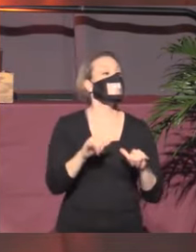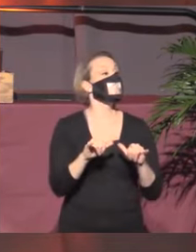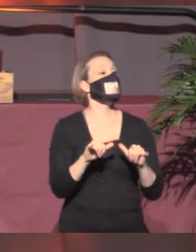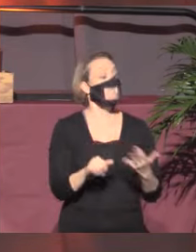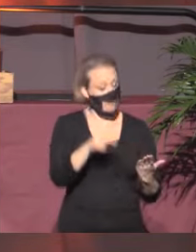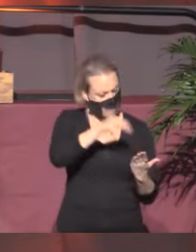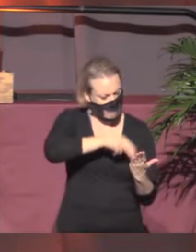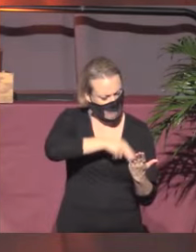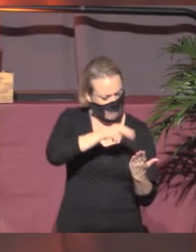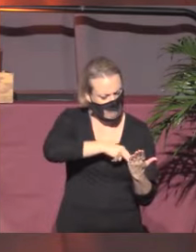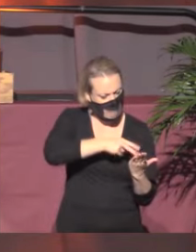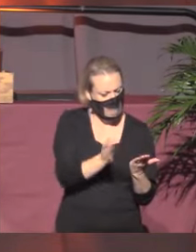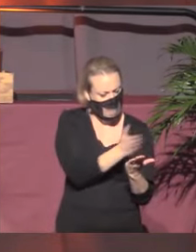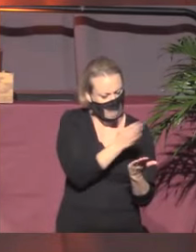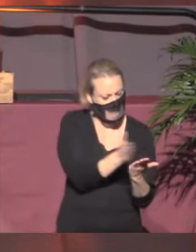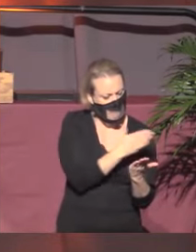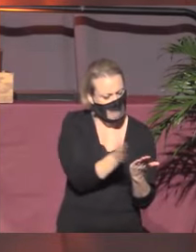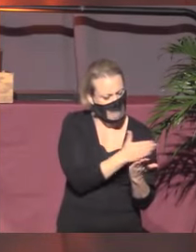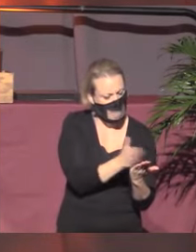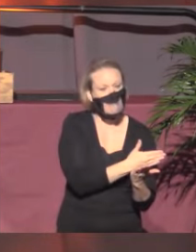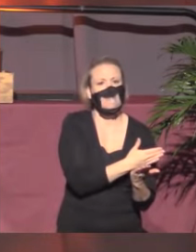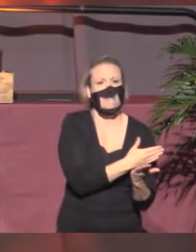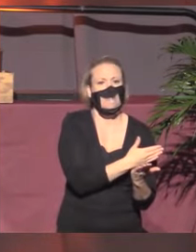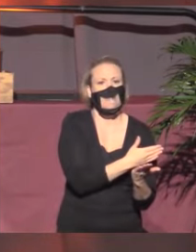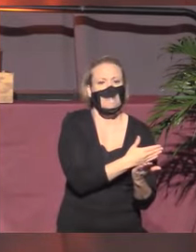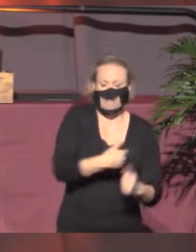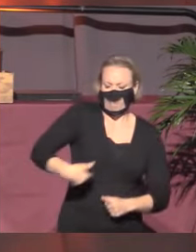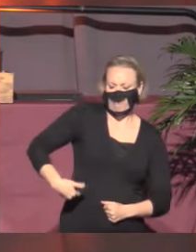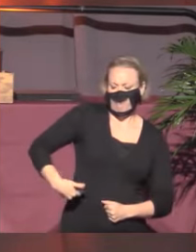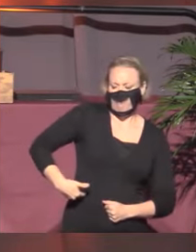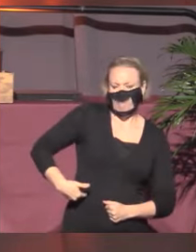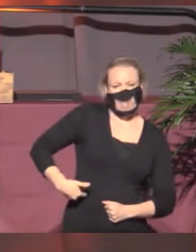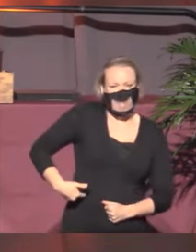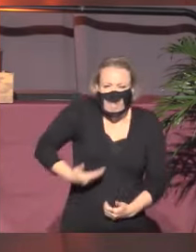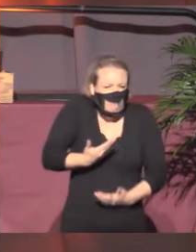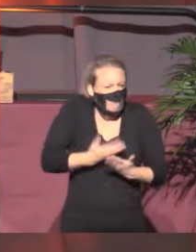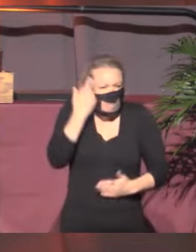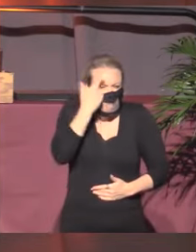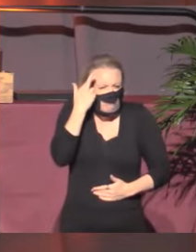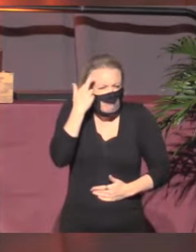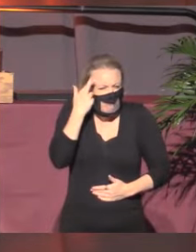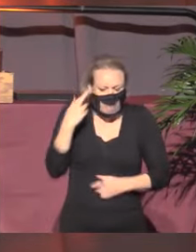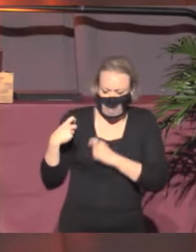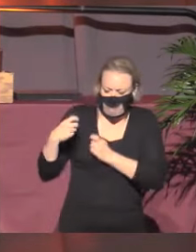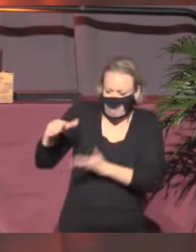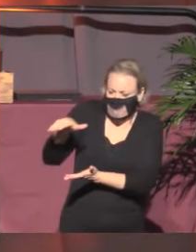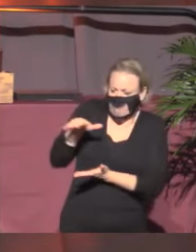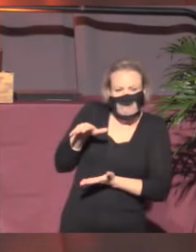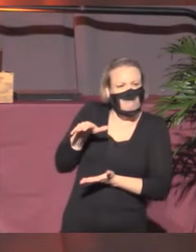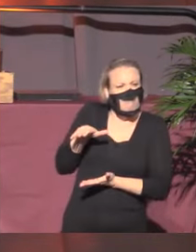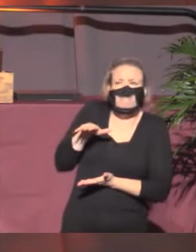writing. Something told me there must have been a reason for him passing along his journals, that he had a message